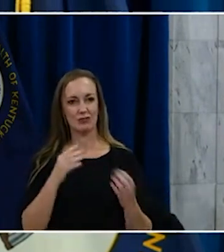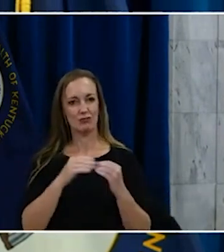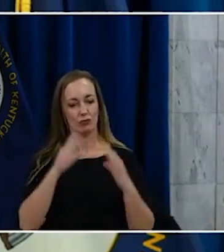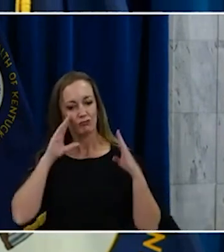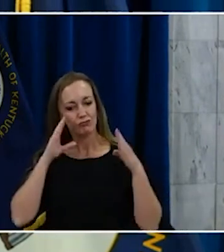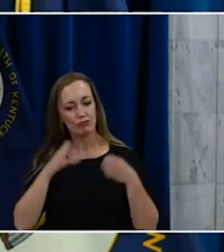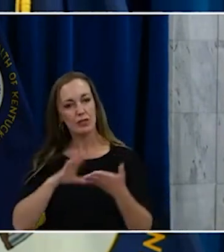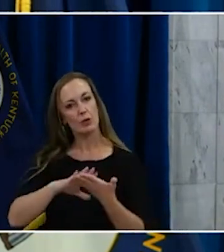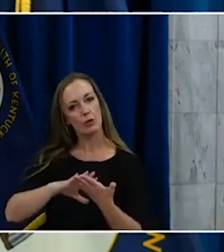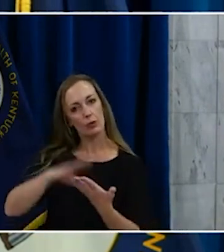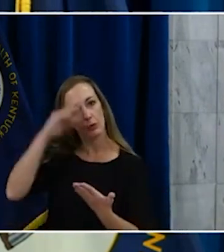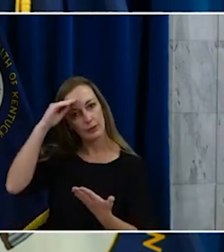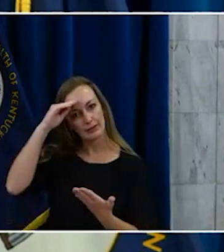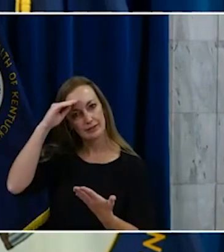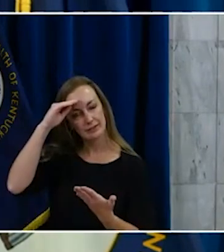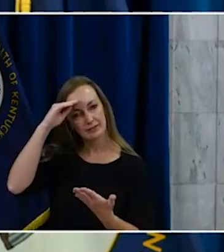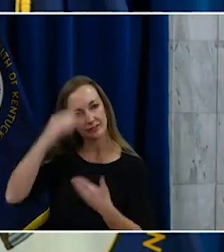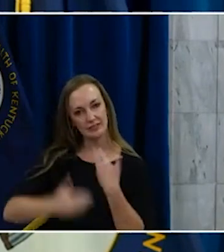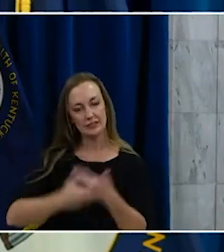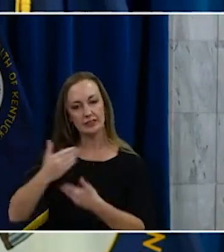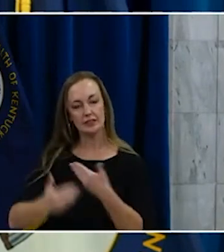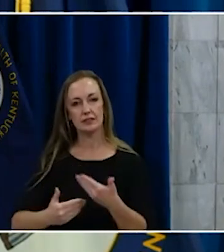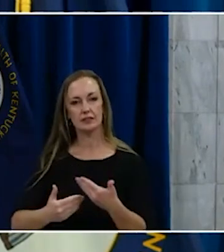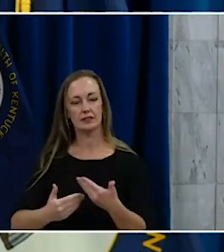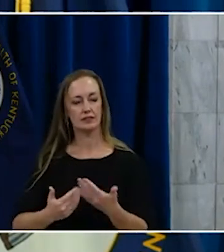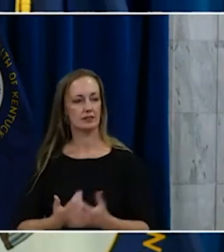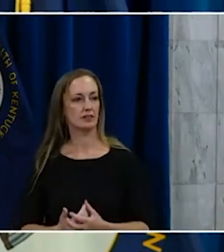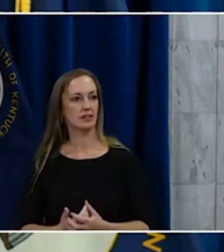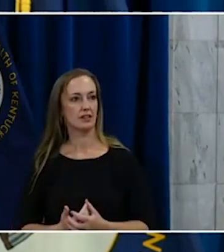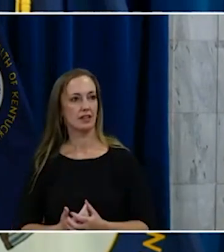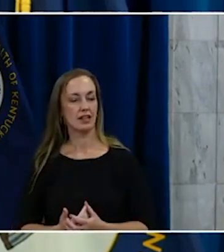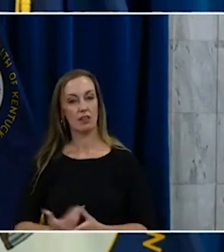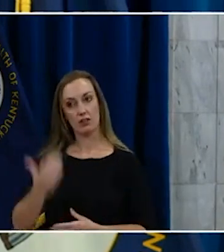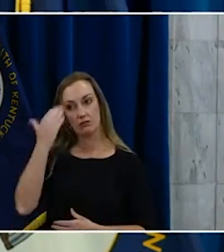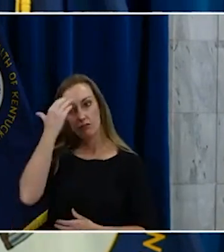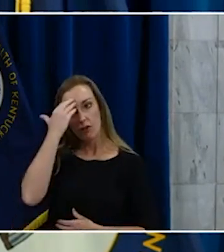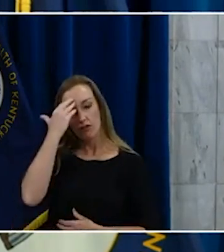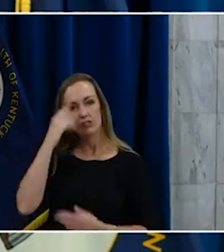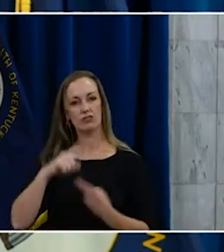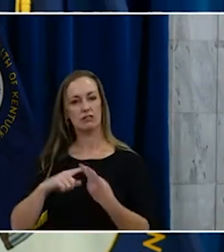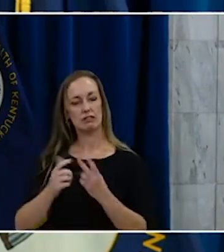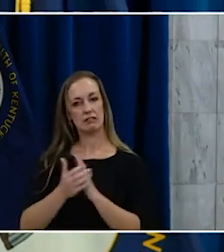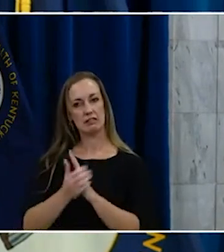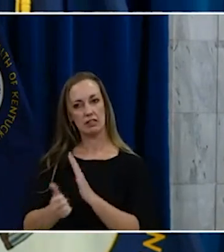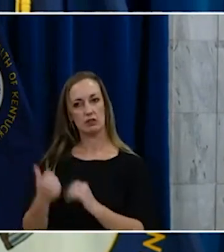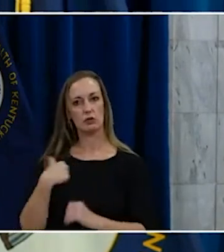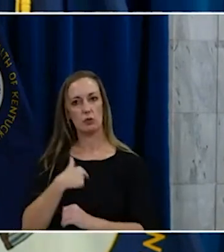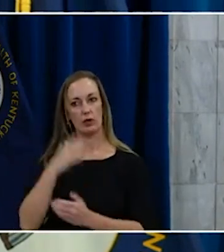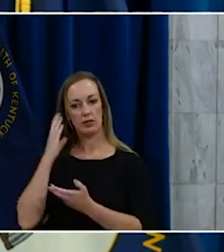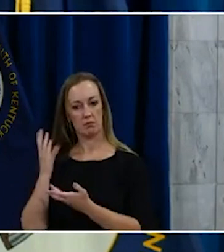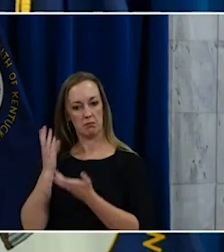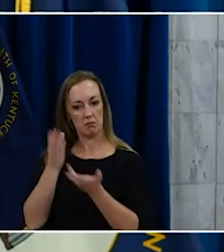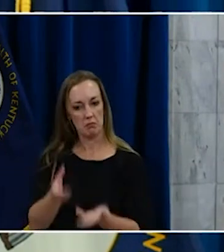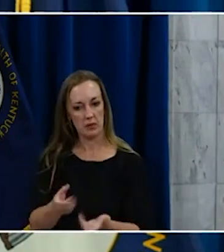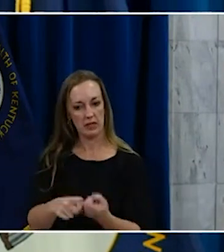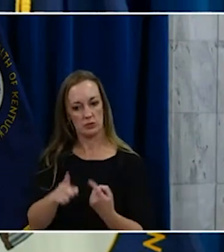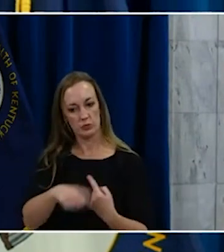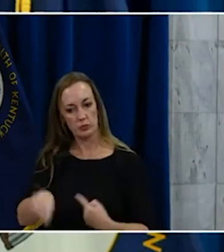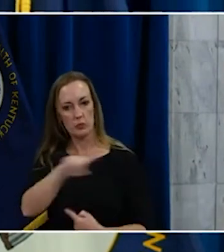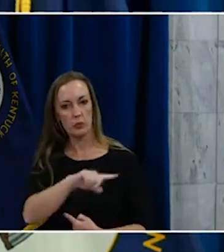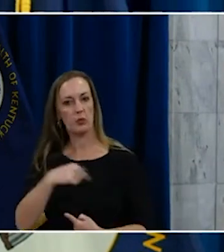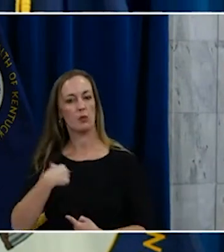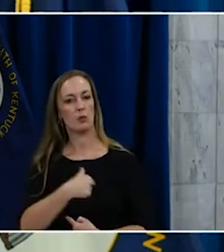learning. It's more about the knowledge and skills we bring to the folks that we